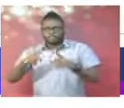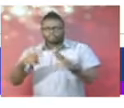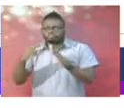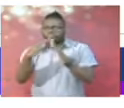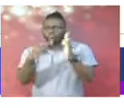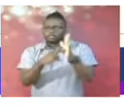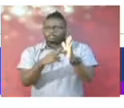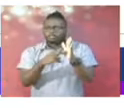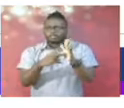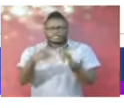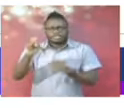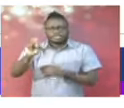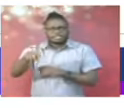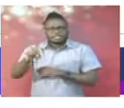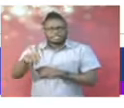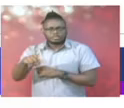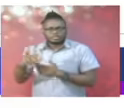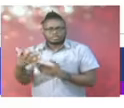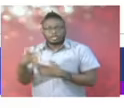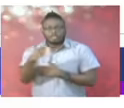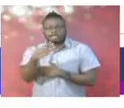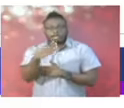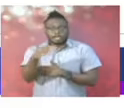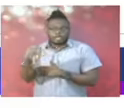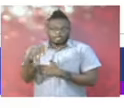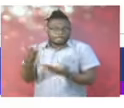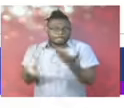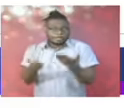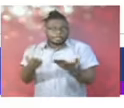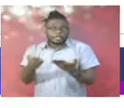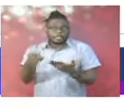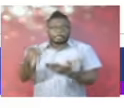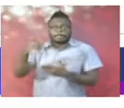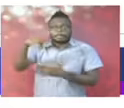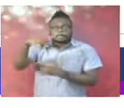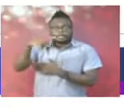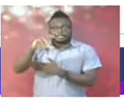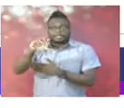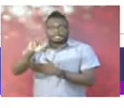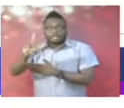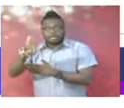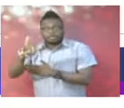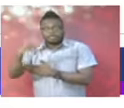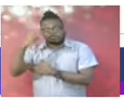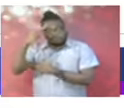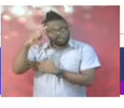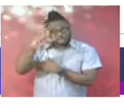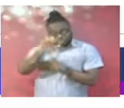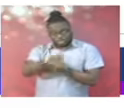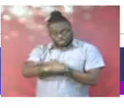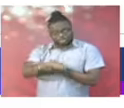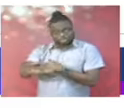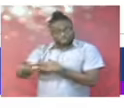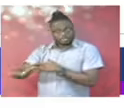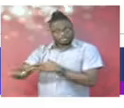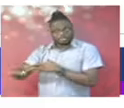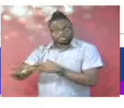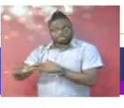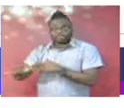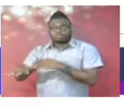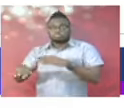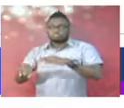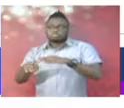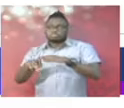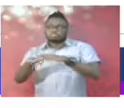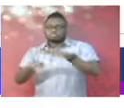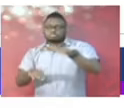minors. Mm-hmm. There are 2 tests required within the space of a week, and minors are defined as any person under the age of 18 years